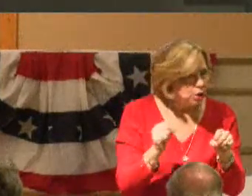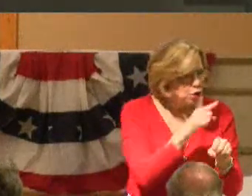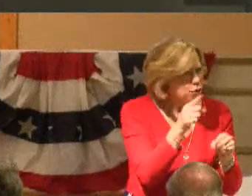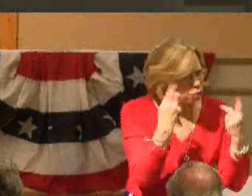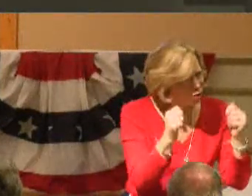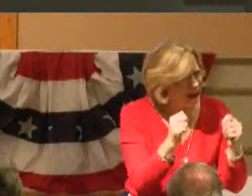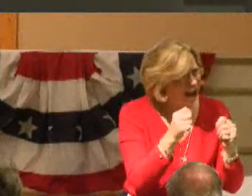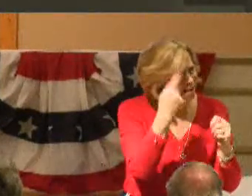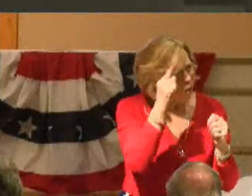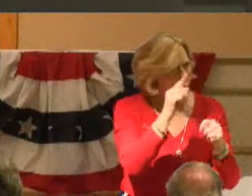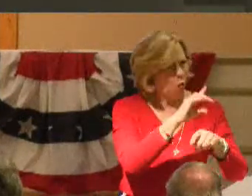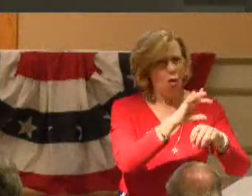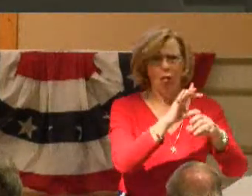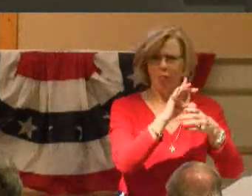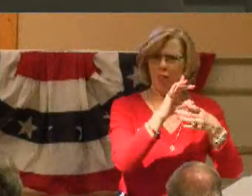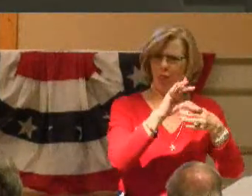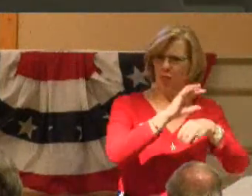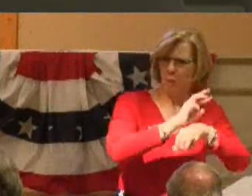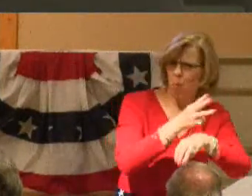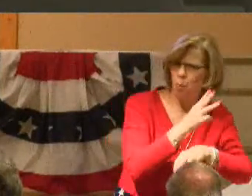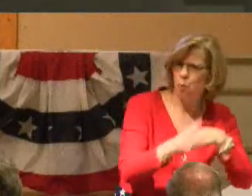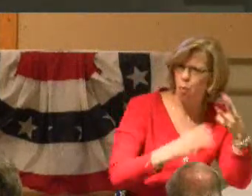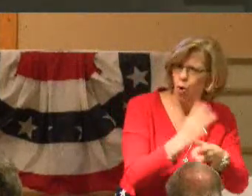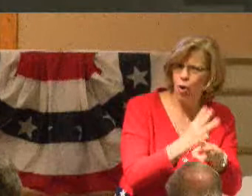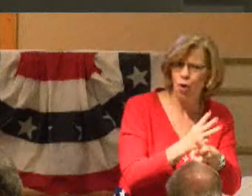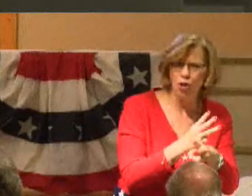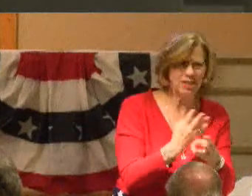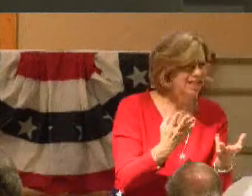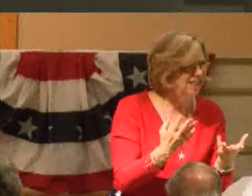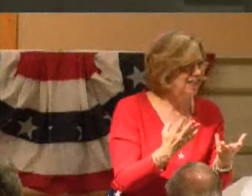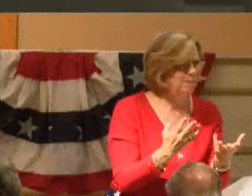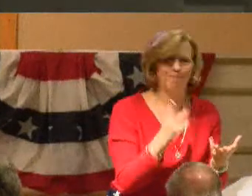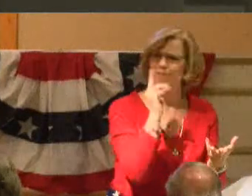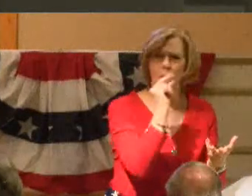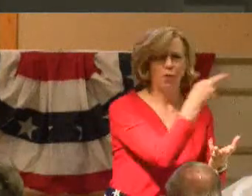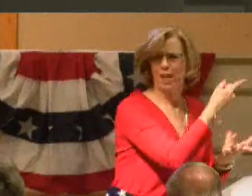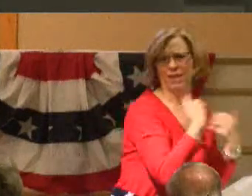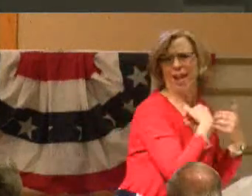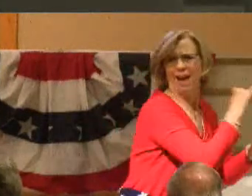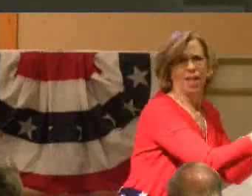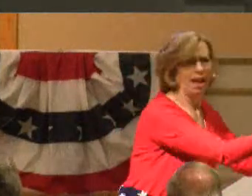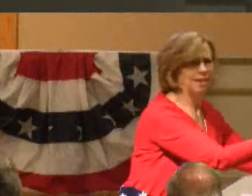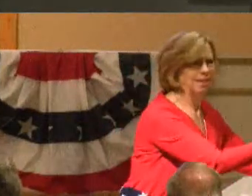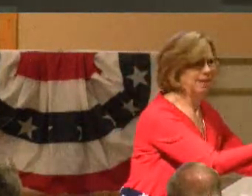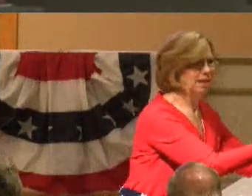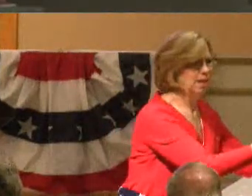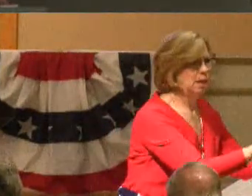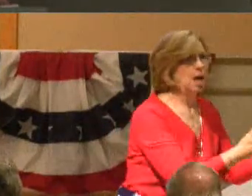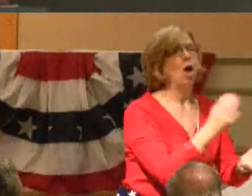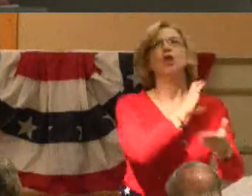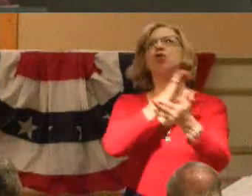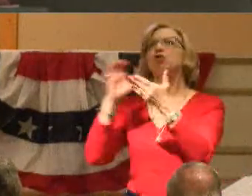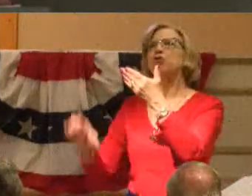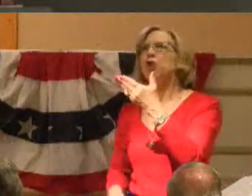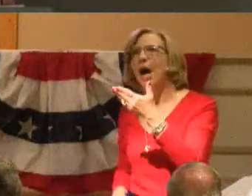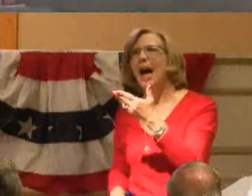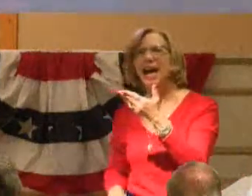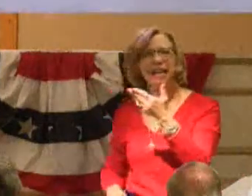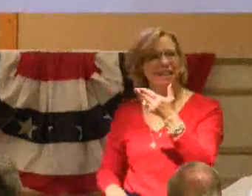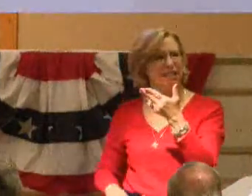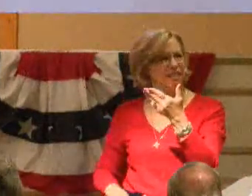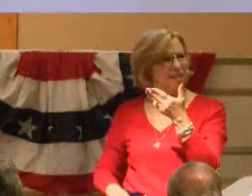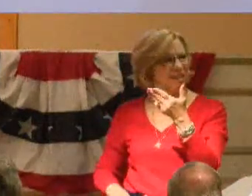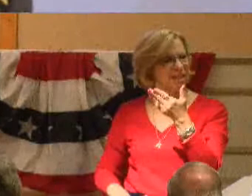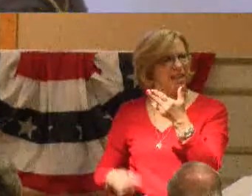that, you are depriving yourself of the power of Christ, because the Bible says, Christ shall profit you